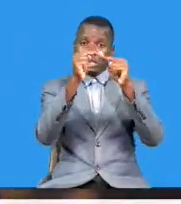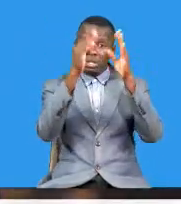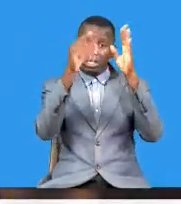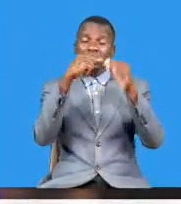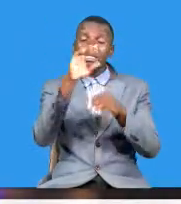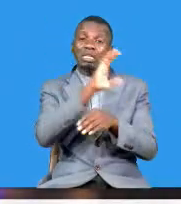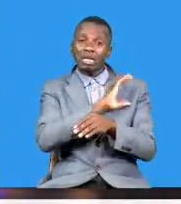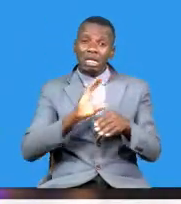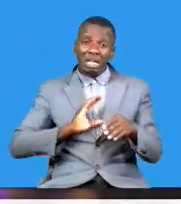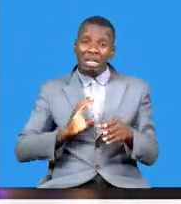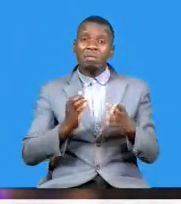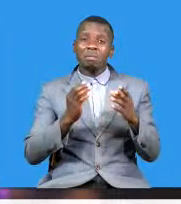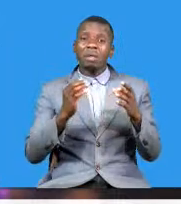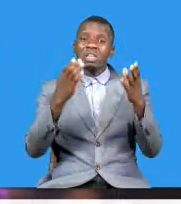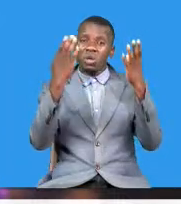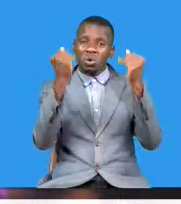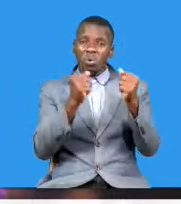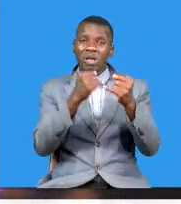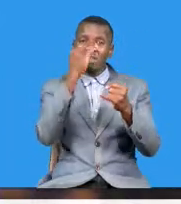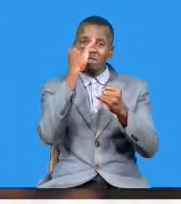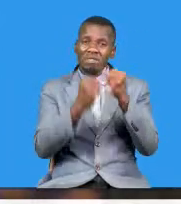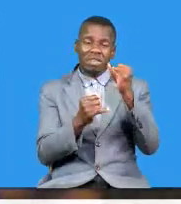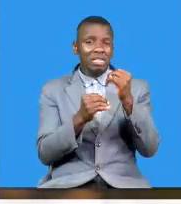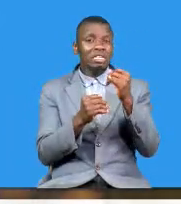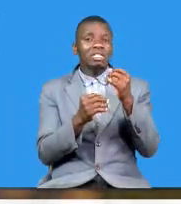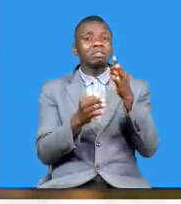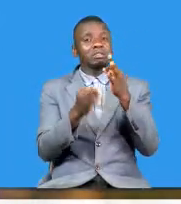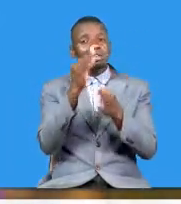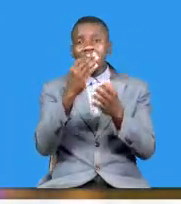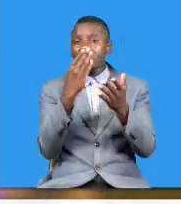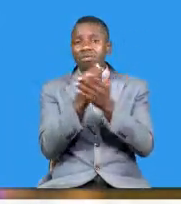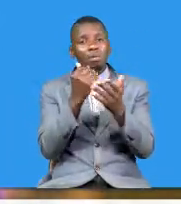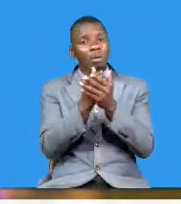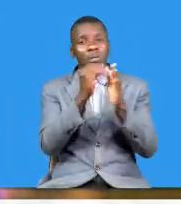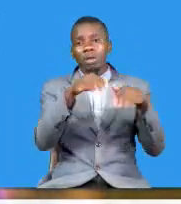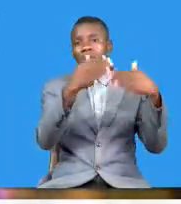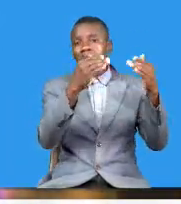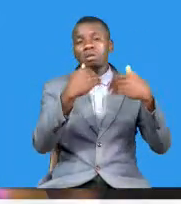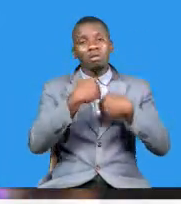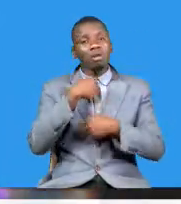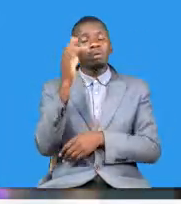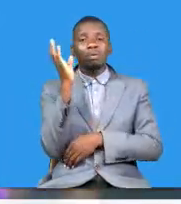complete the construction provided funds are made available.